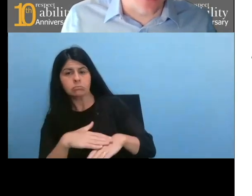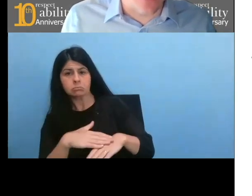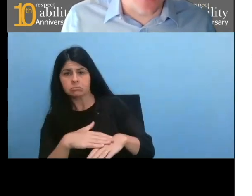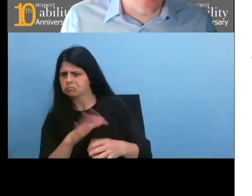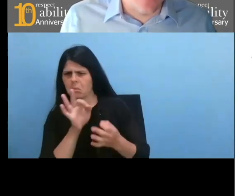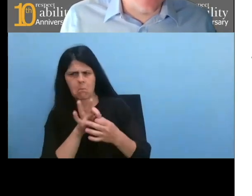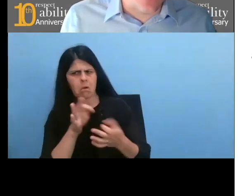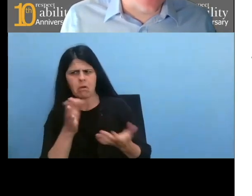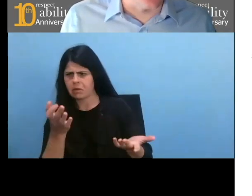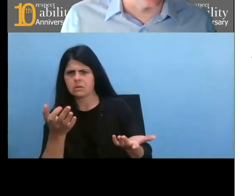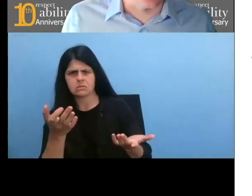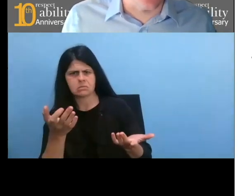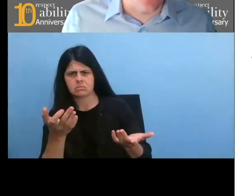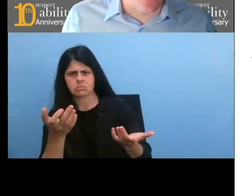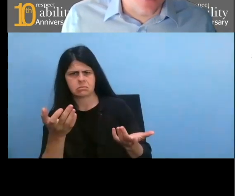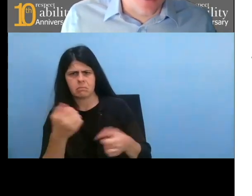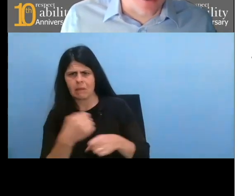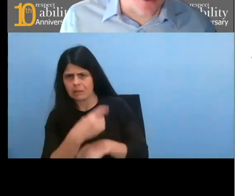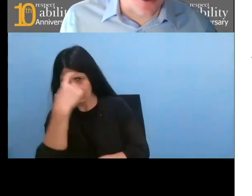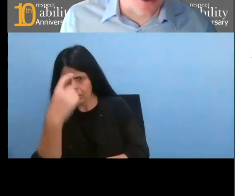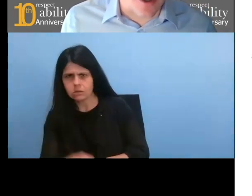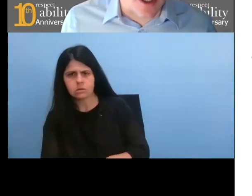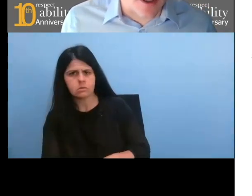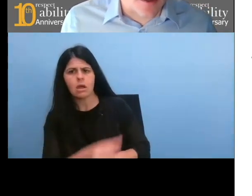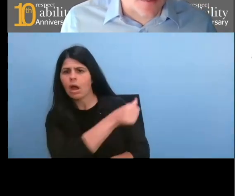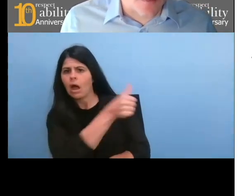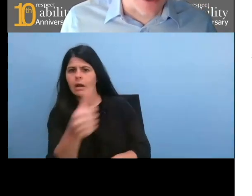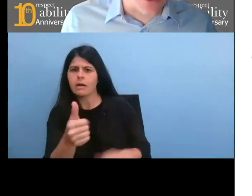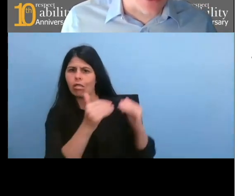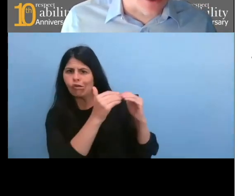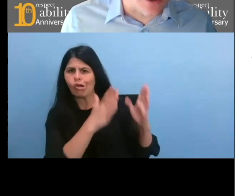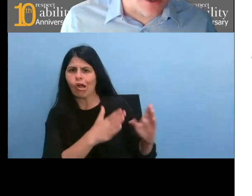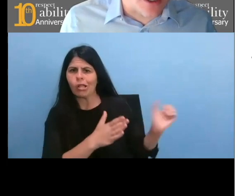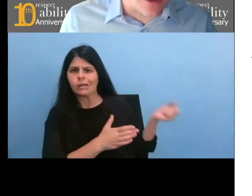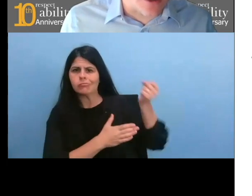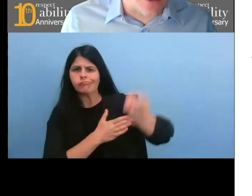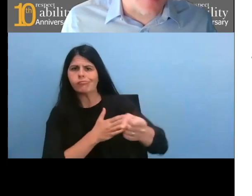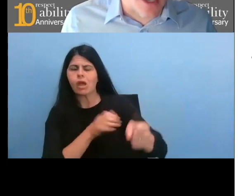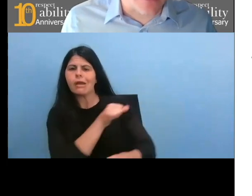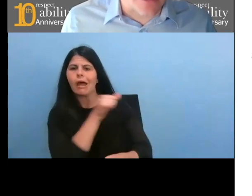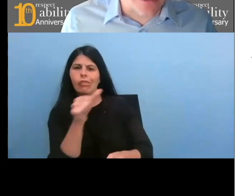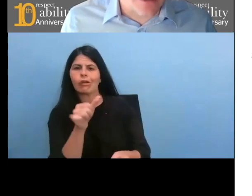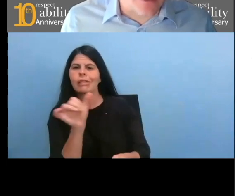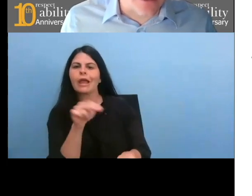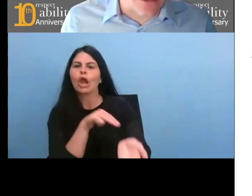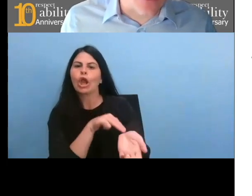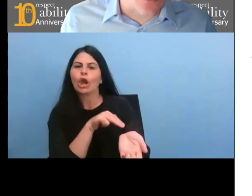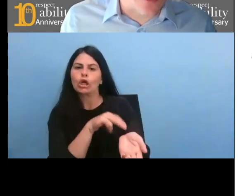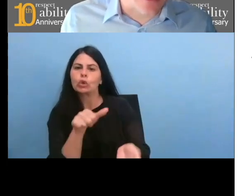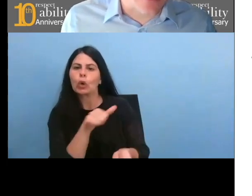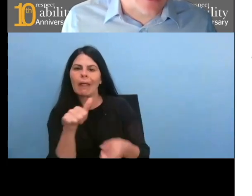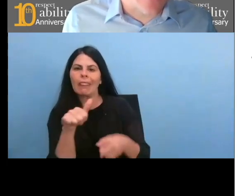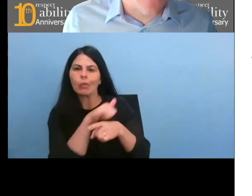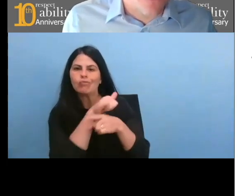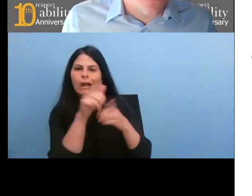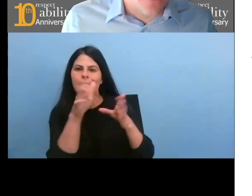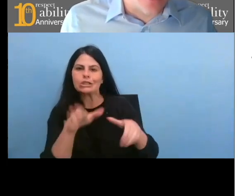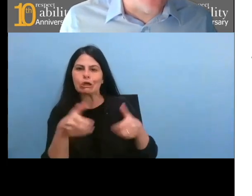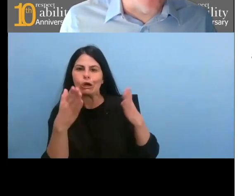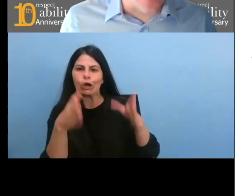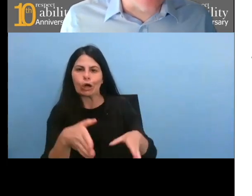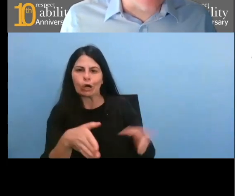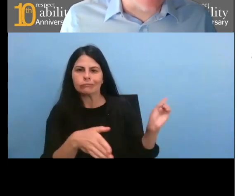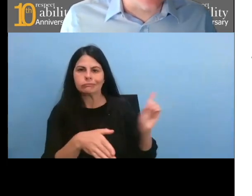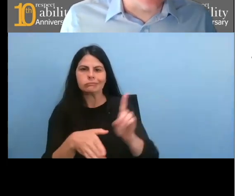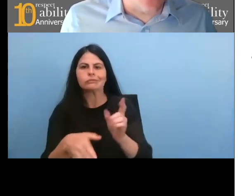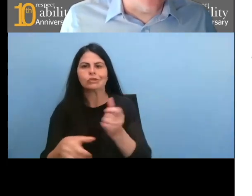another colleague, such as a nurse or another practitioner in the practice, assist with that exam. If